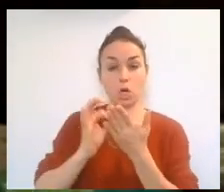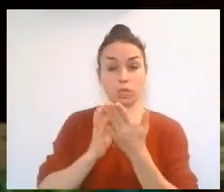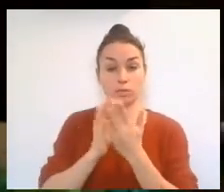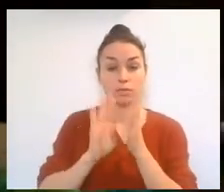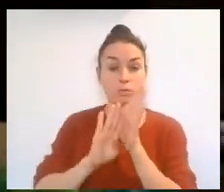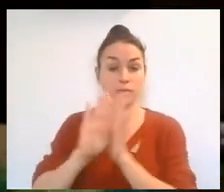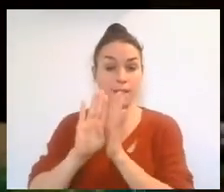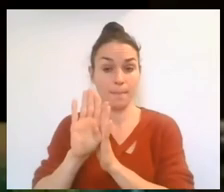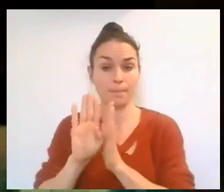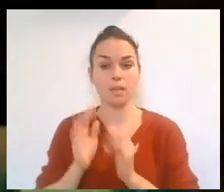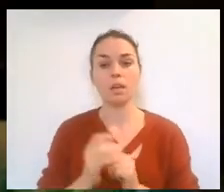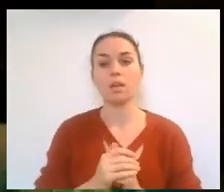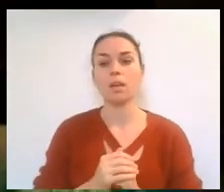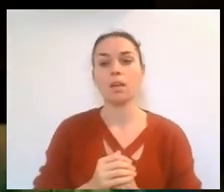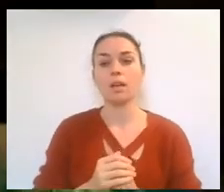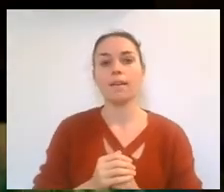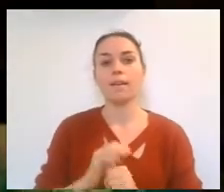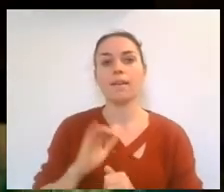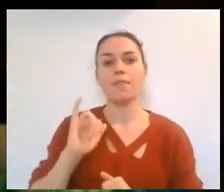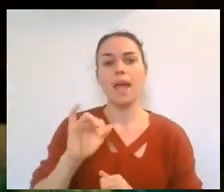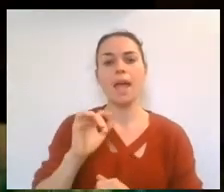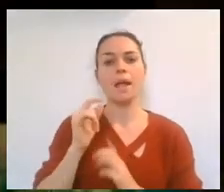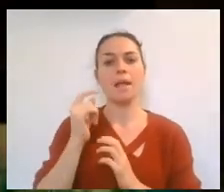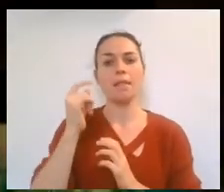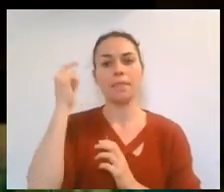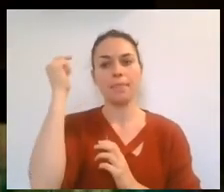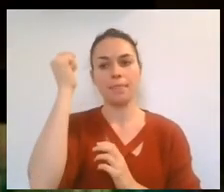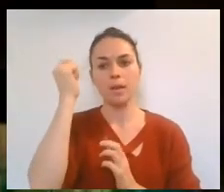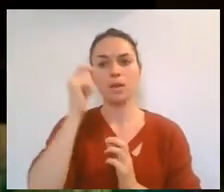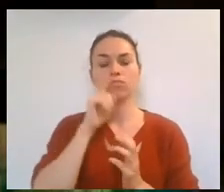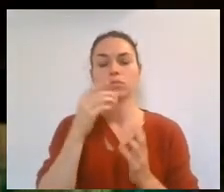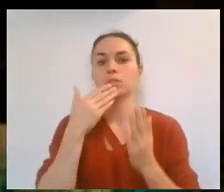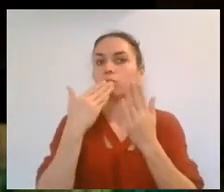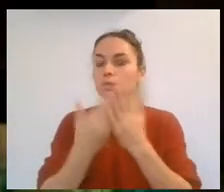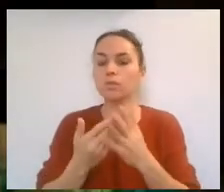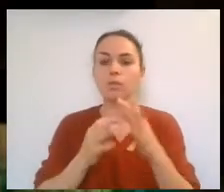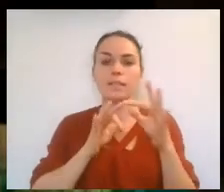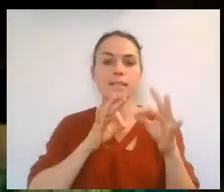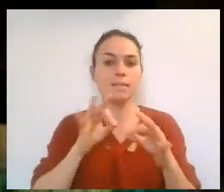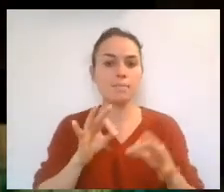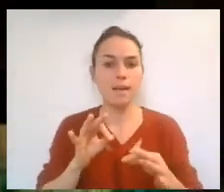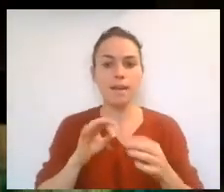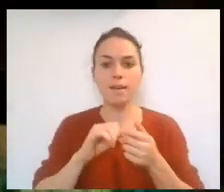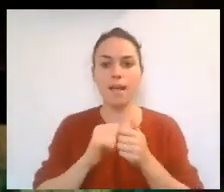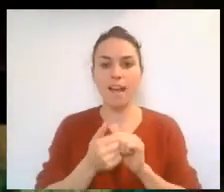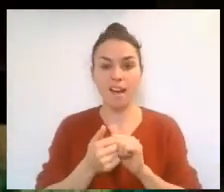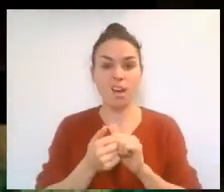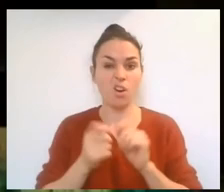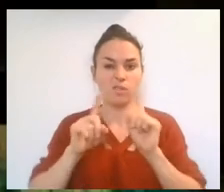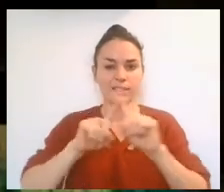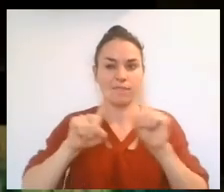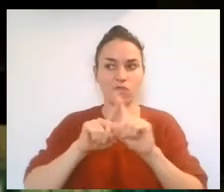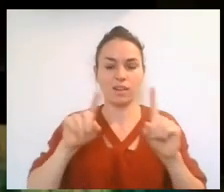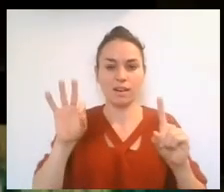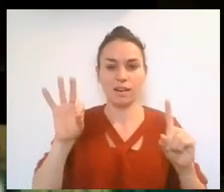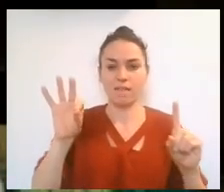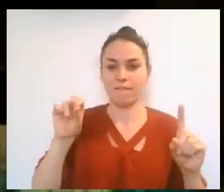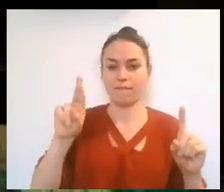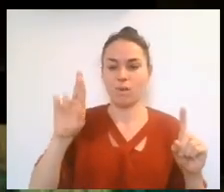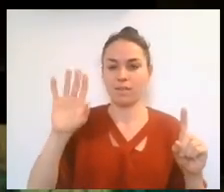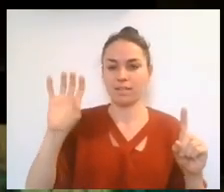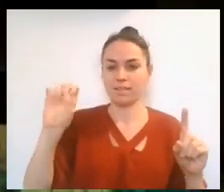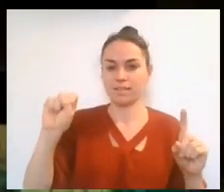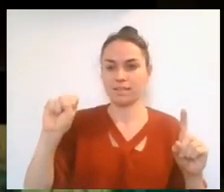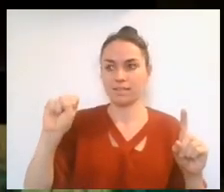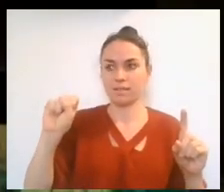have done a pretty good job of explaining the creation of the forces that we are